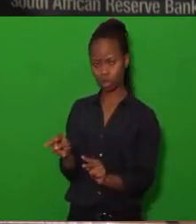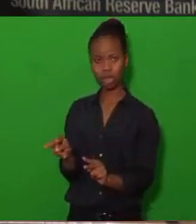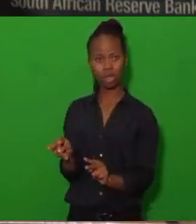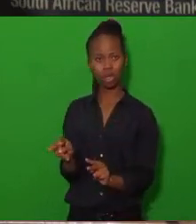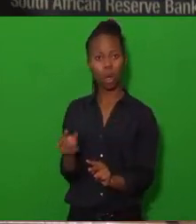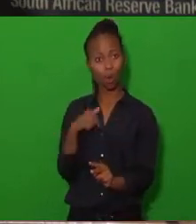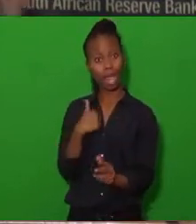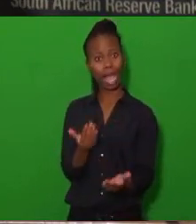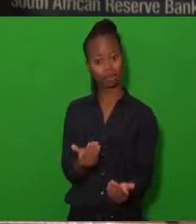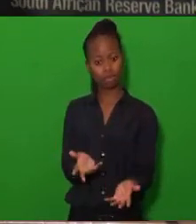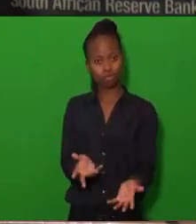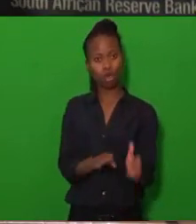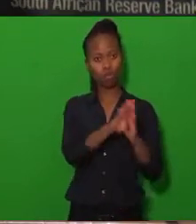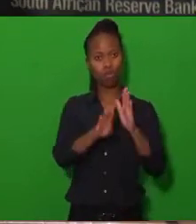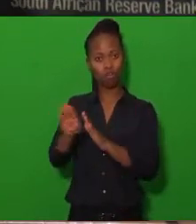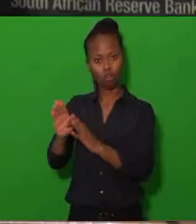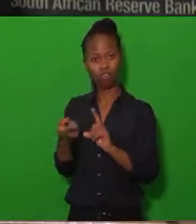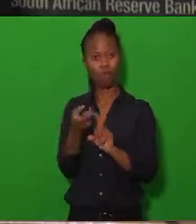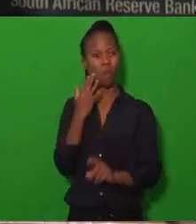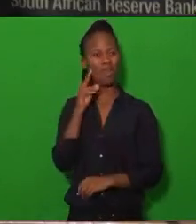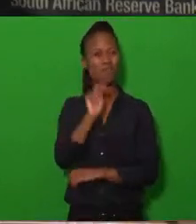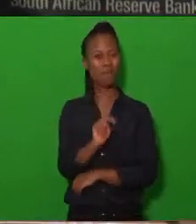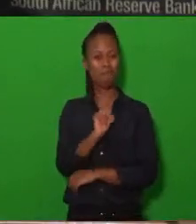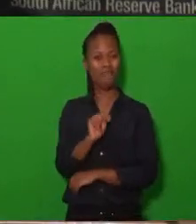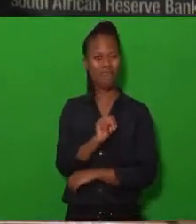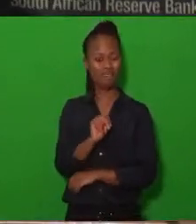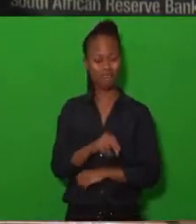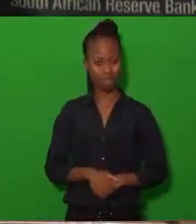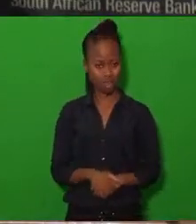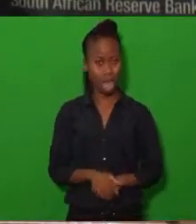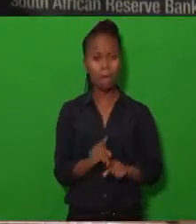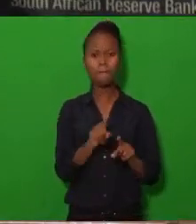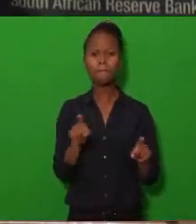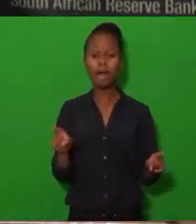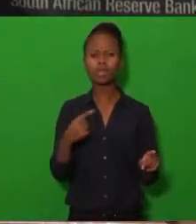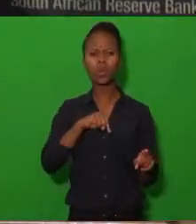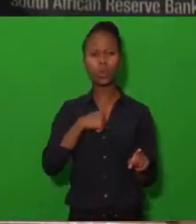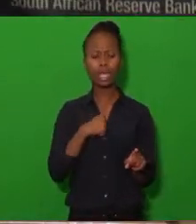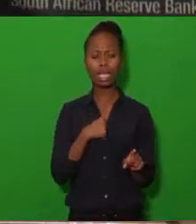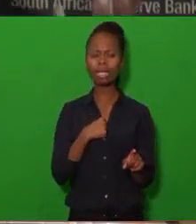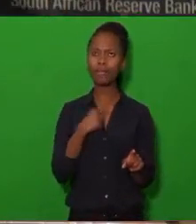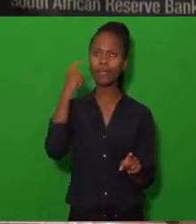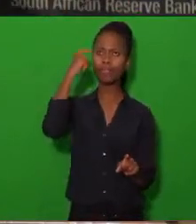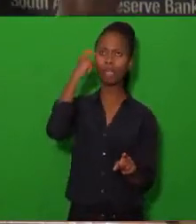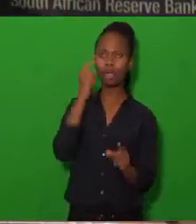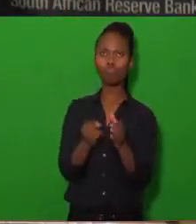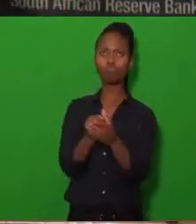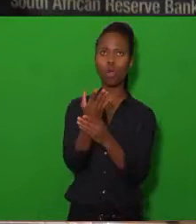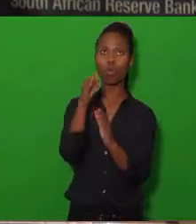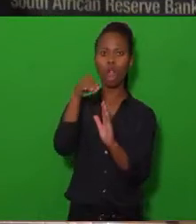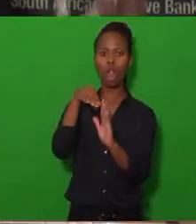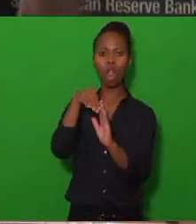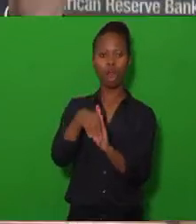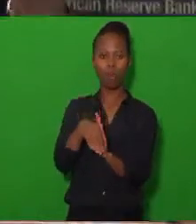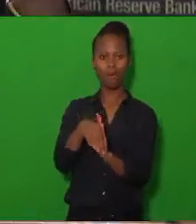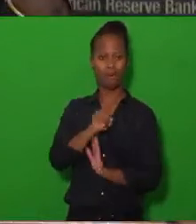November. But we have revised our growth lower, precisely to take account of